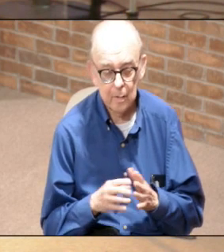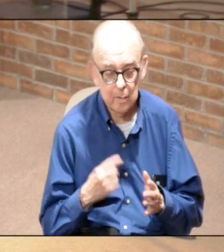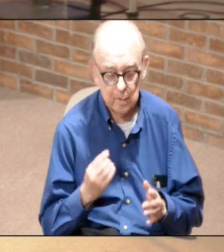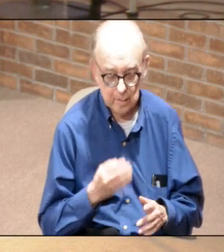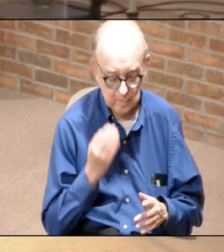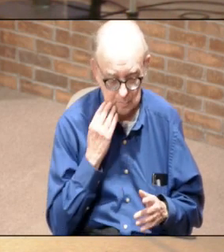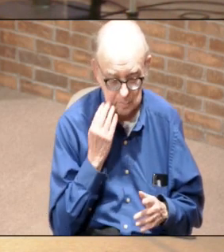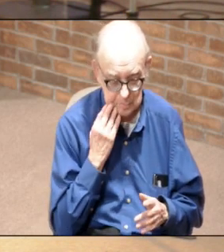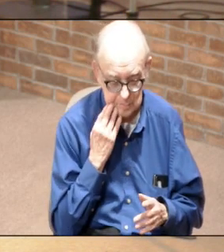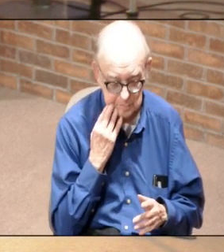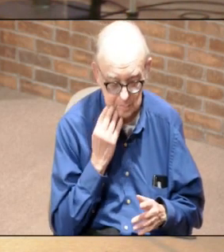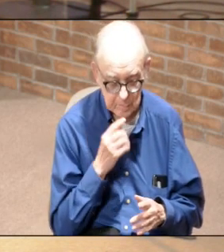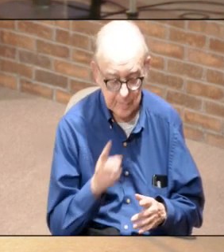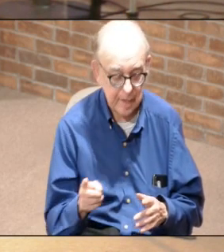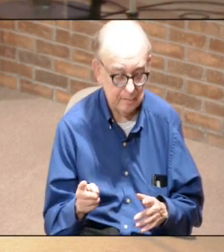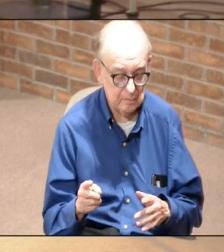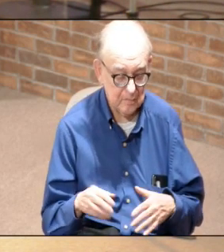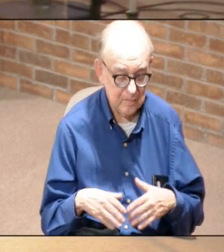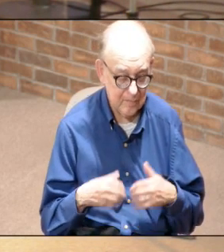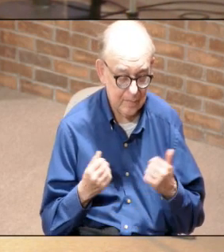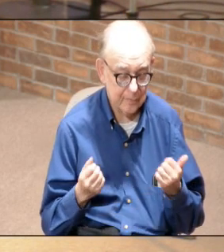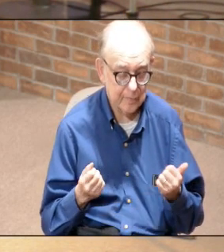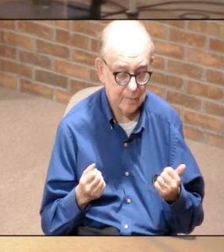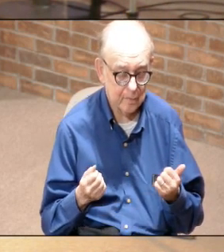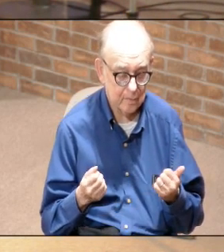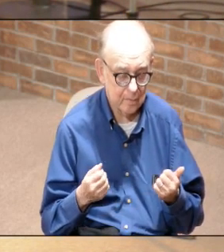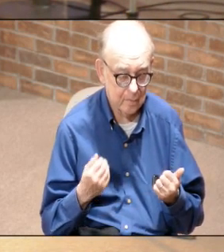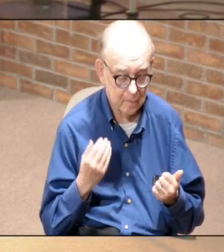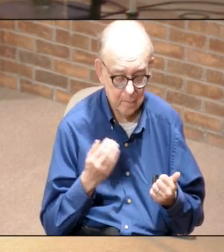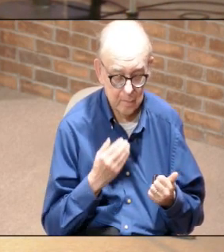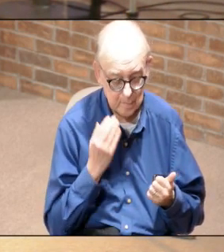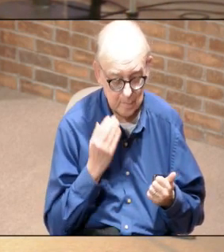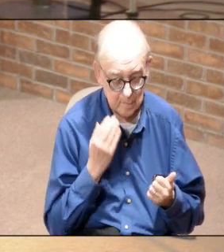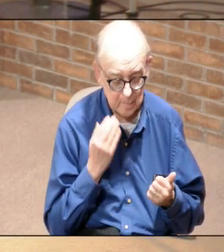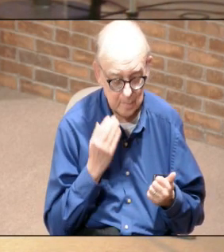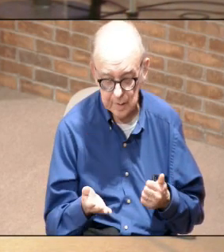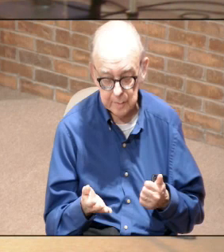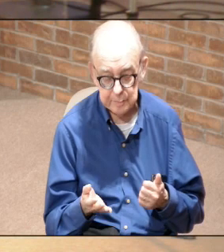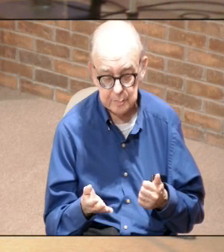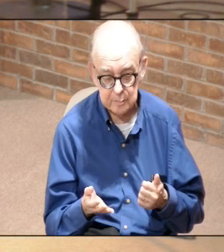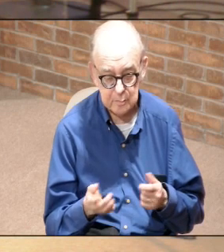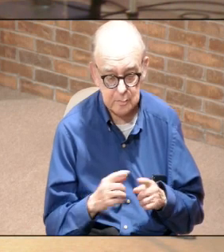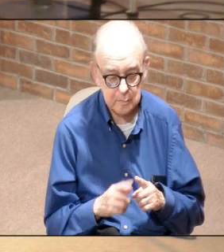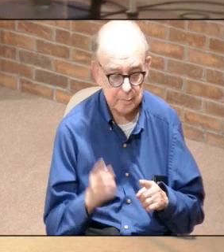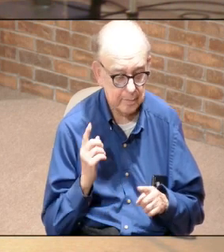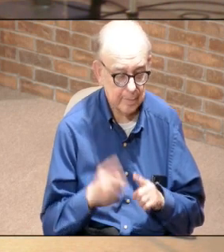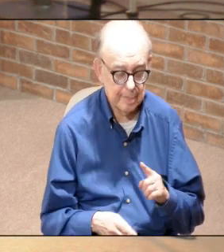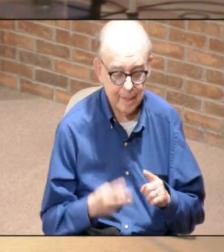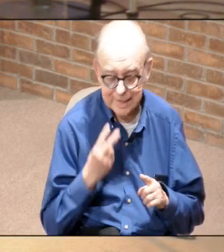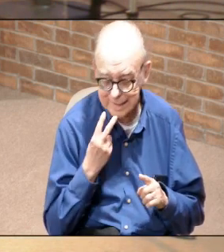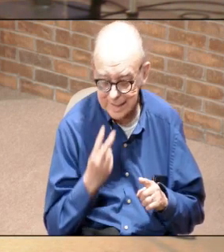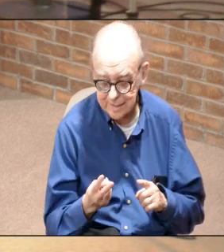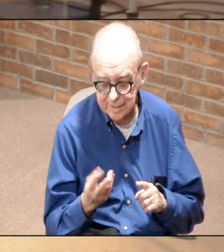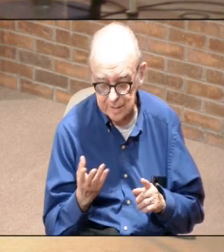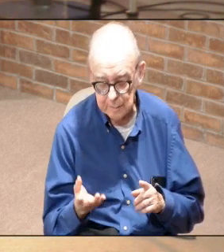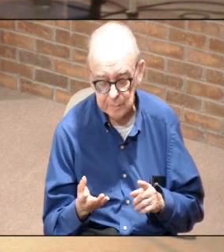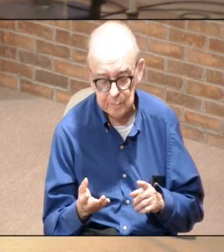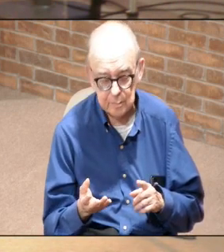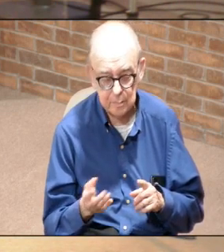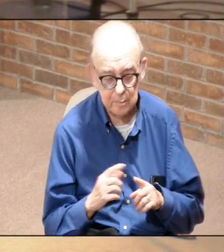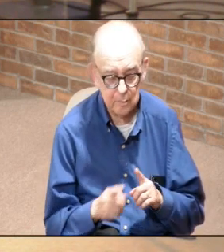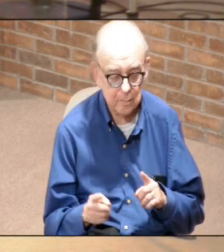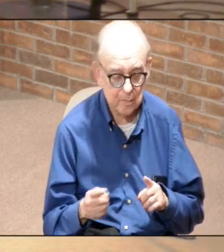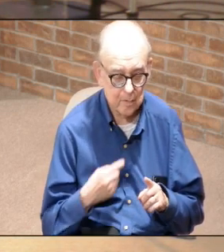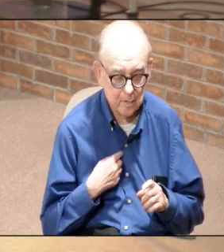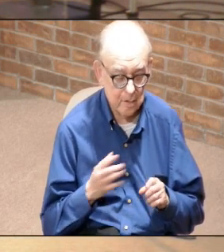We know they exist. We know they're there. But I can't see it.